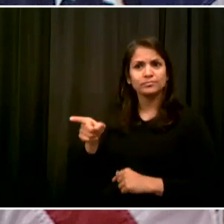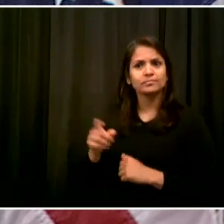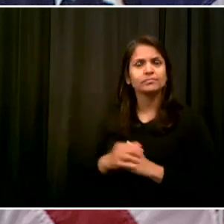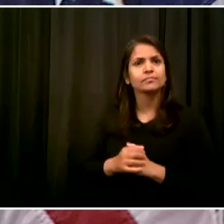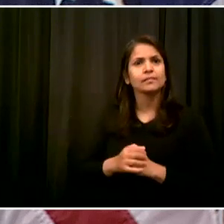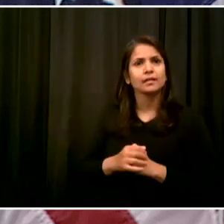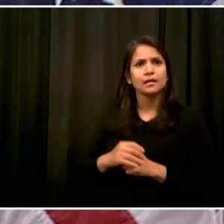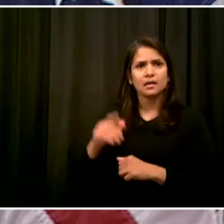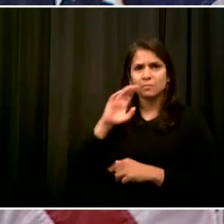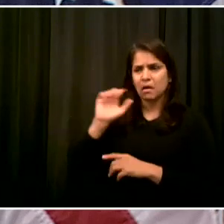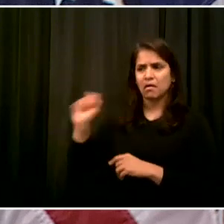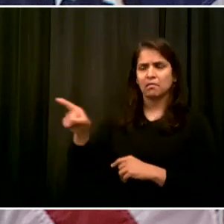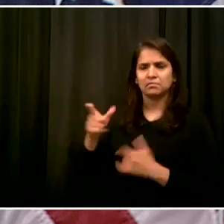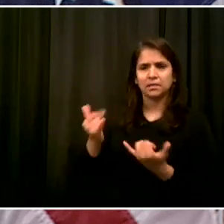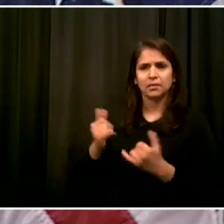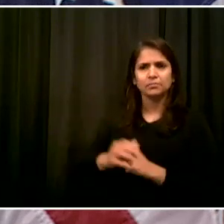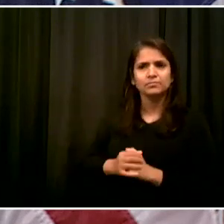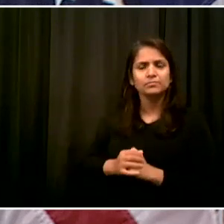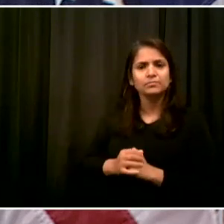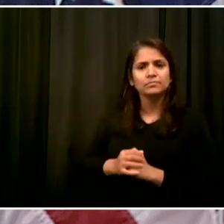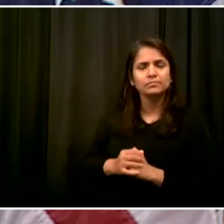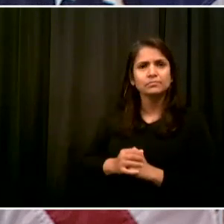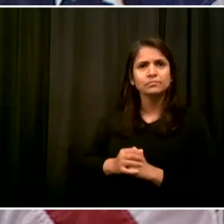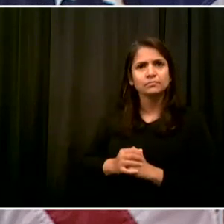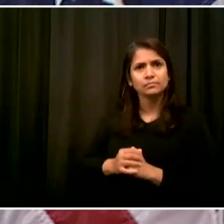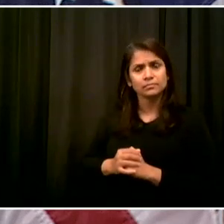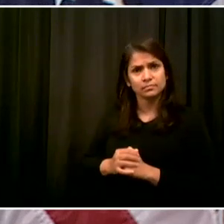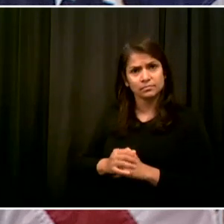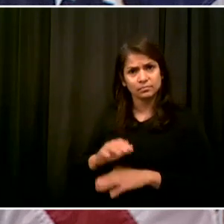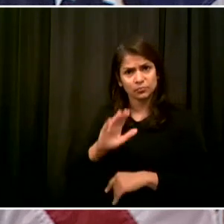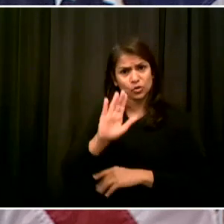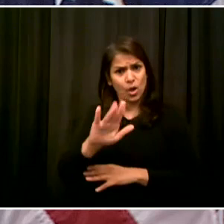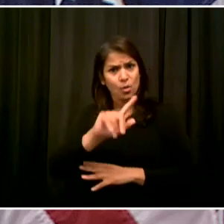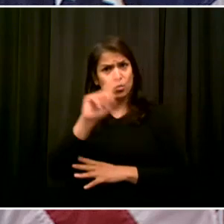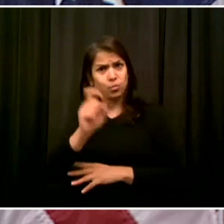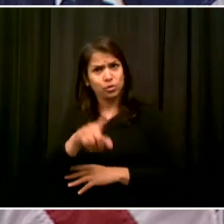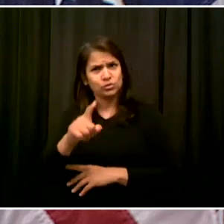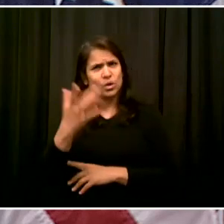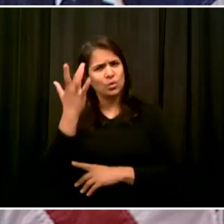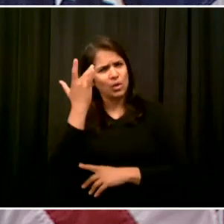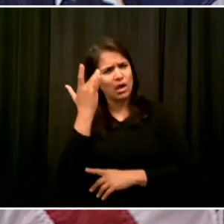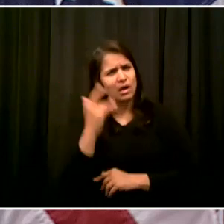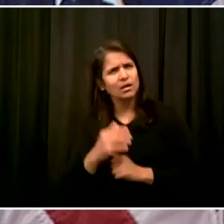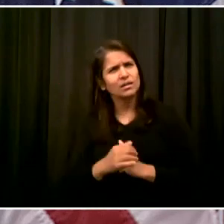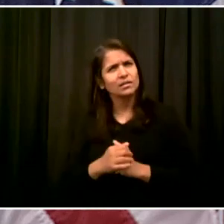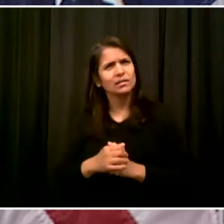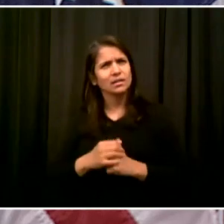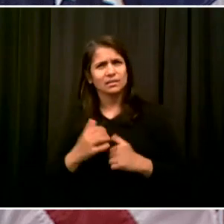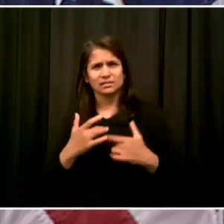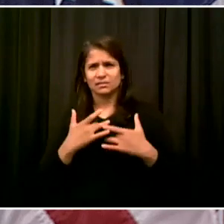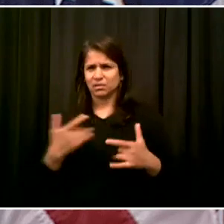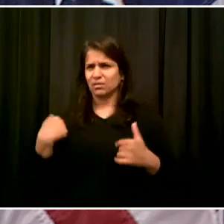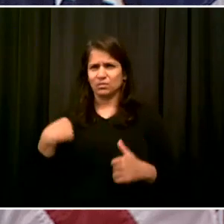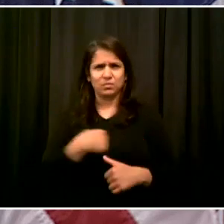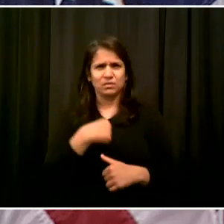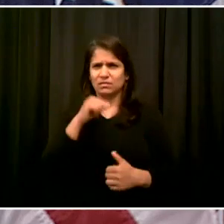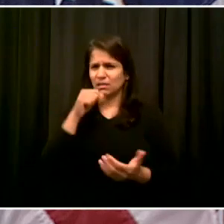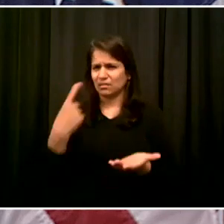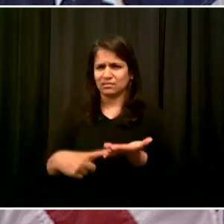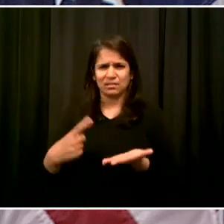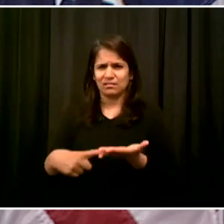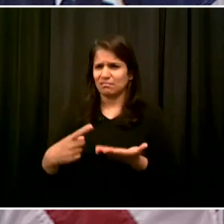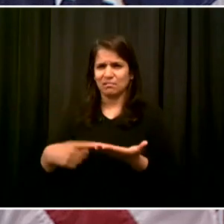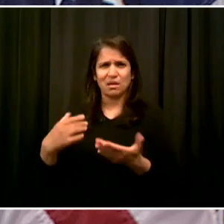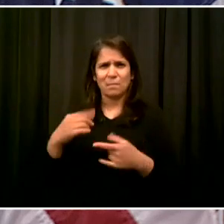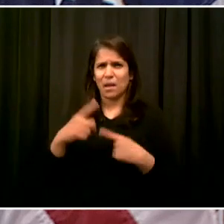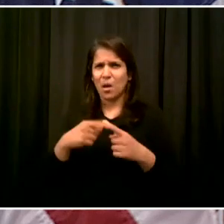we don't actually talk enough about in this city. On the question of the composition of our police force, 6.5 years I've been in, I've